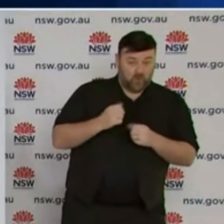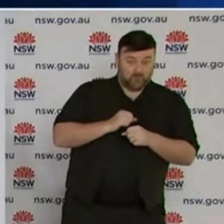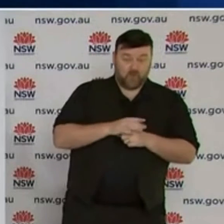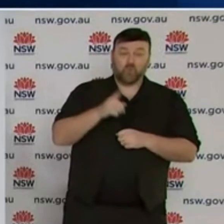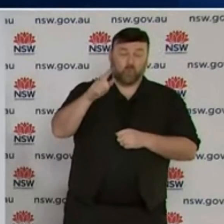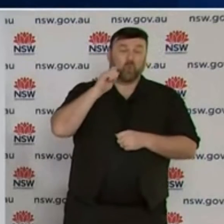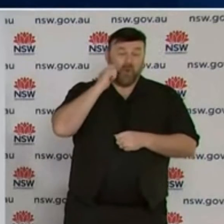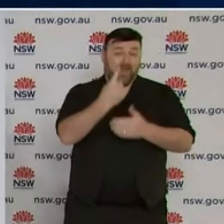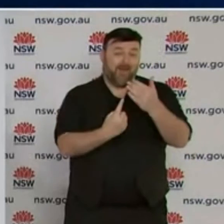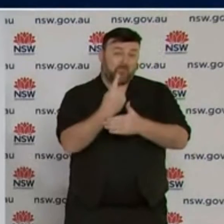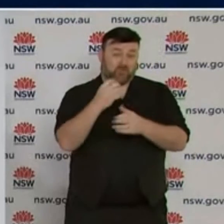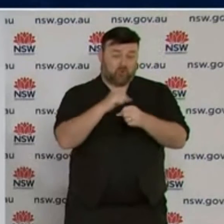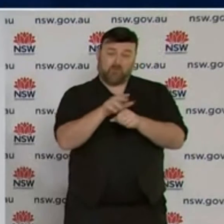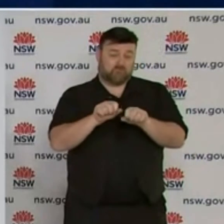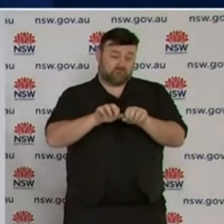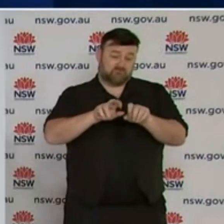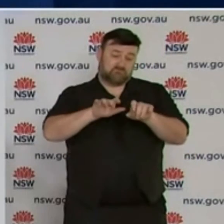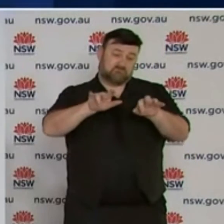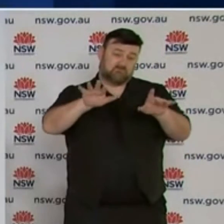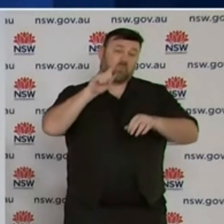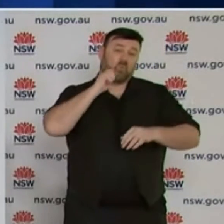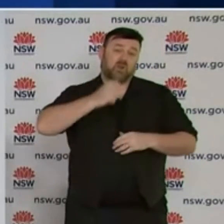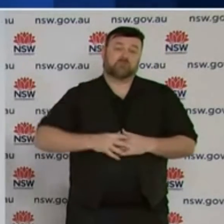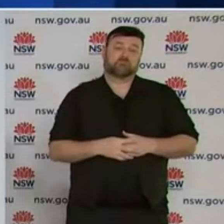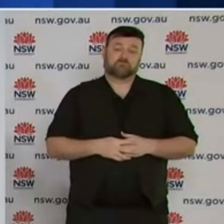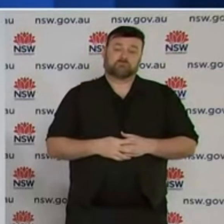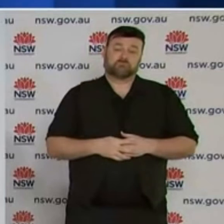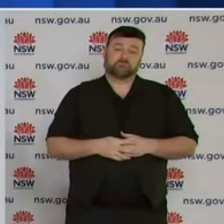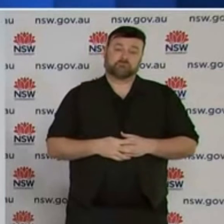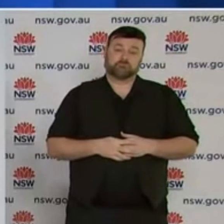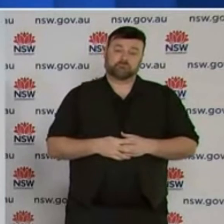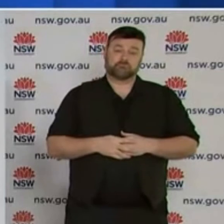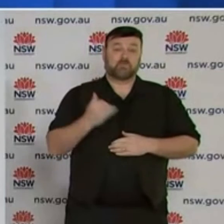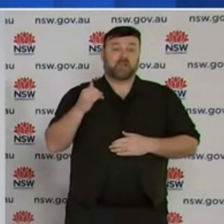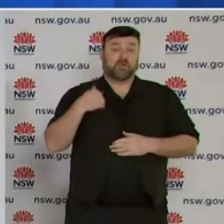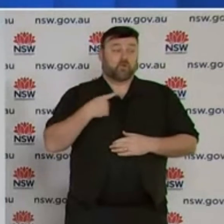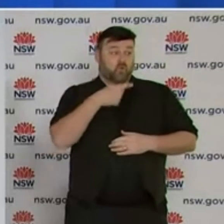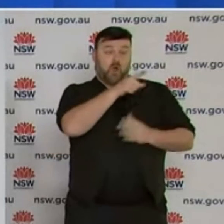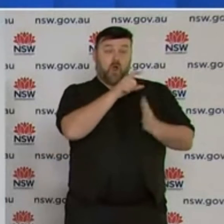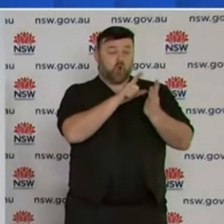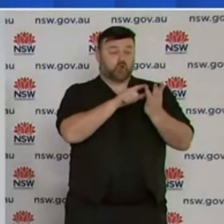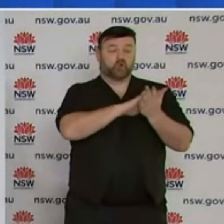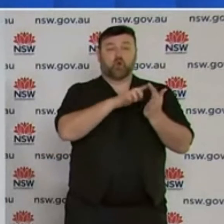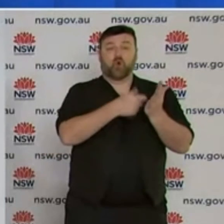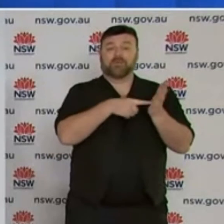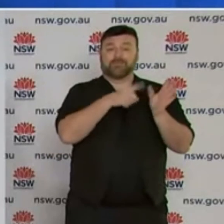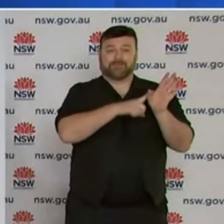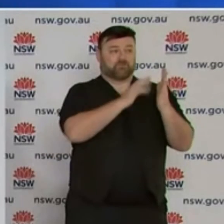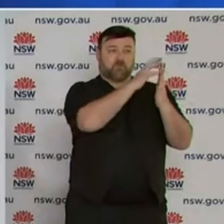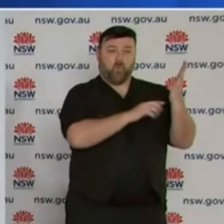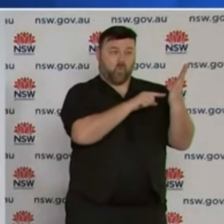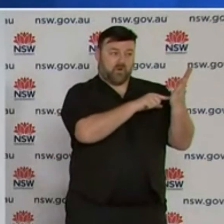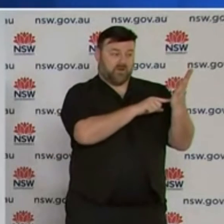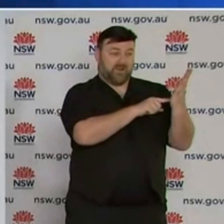be, even then, there could be, the case numbers might be higher than we've ever seen. In fact, the Doherty report the Doherty